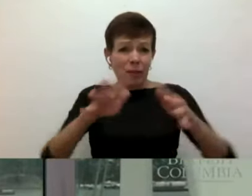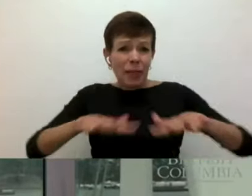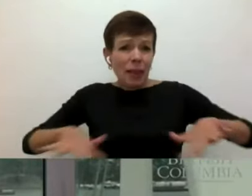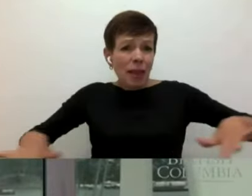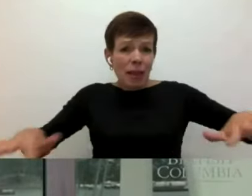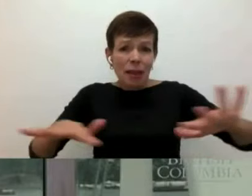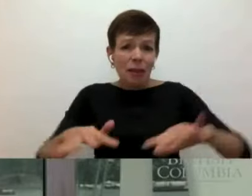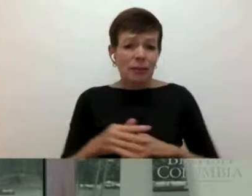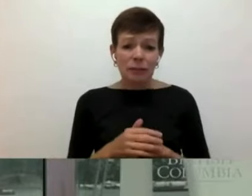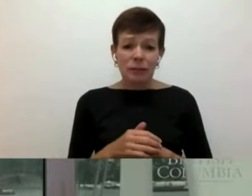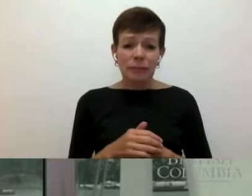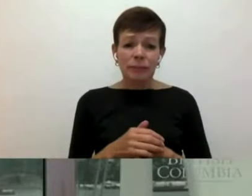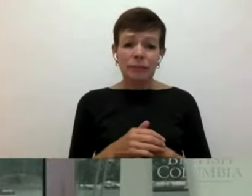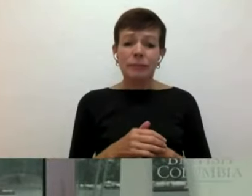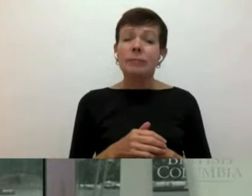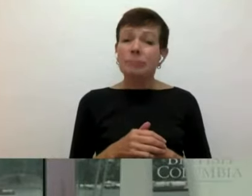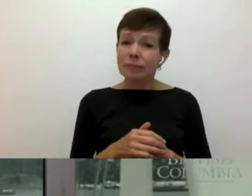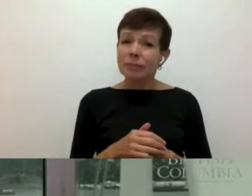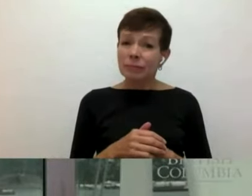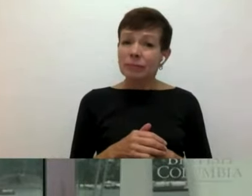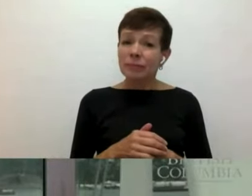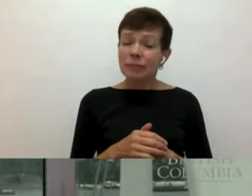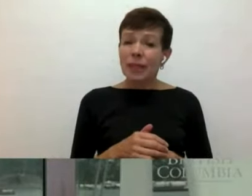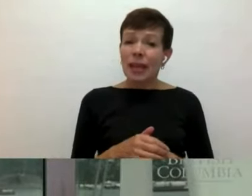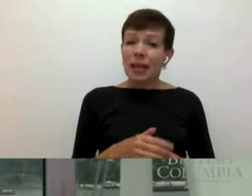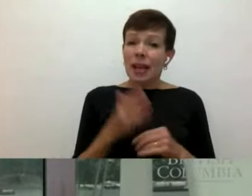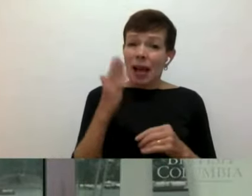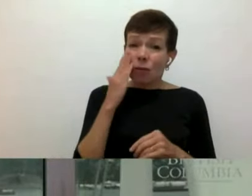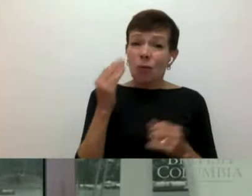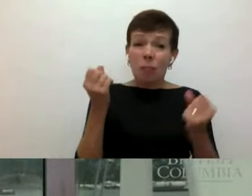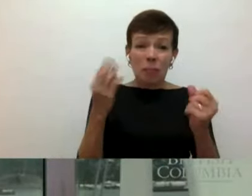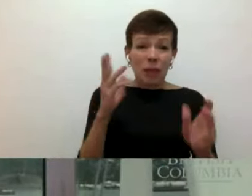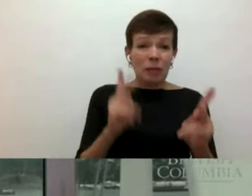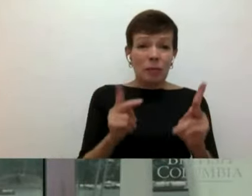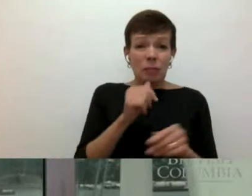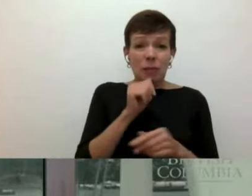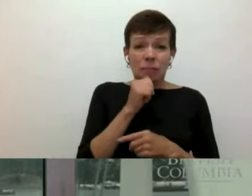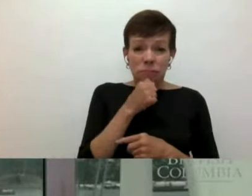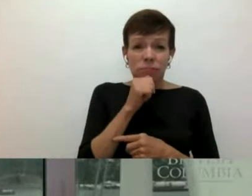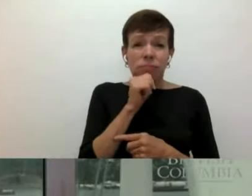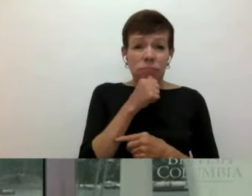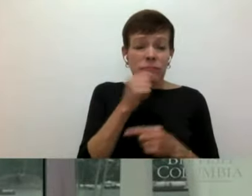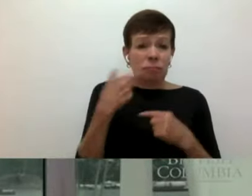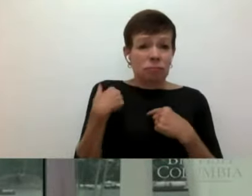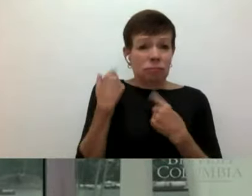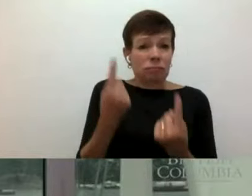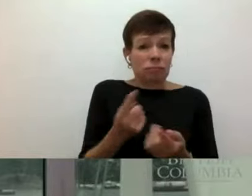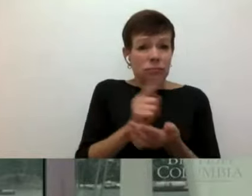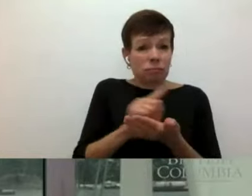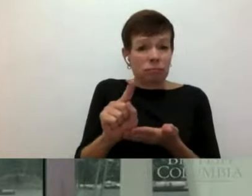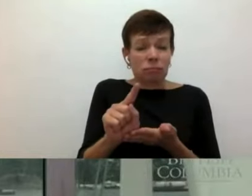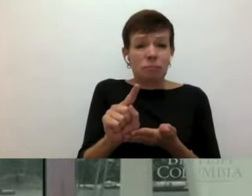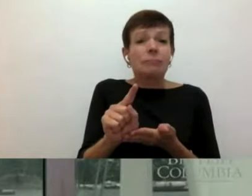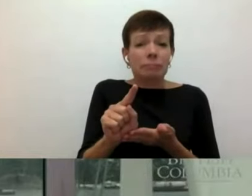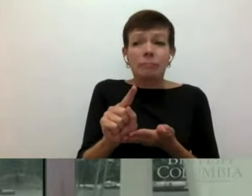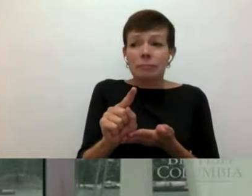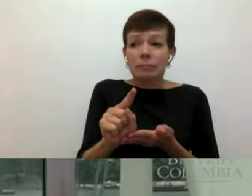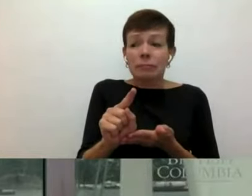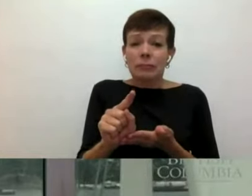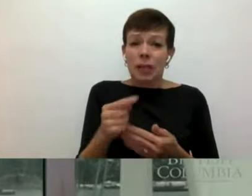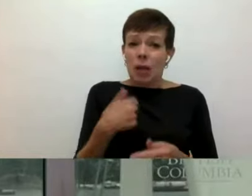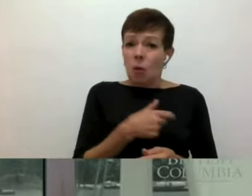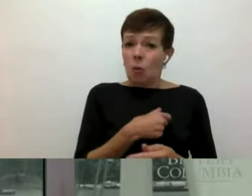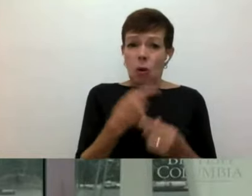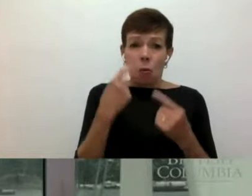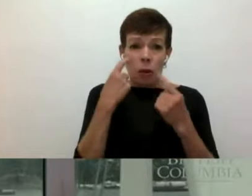as well as the landscape. I also want to acknowledge I'm very well aware that this has been people's reality for the last week, that